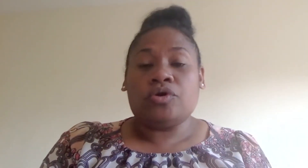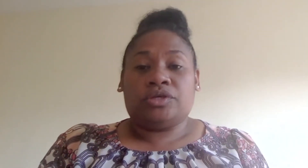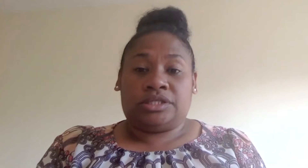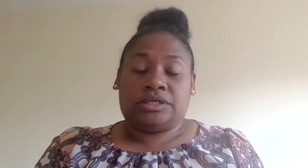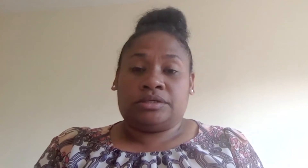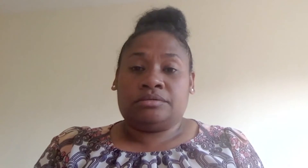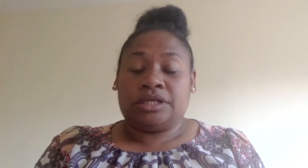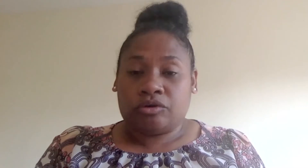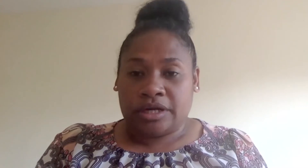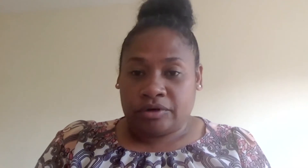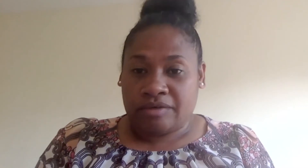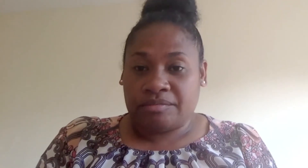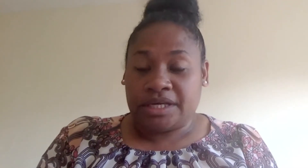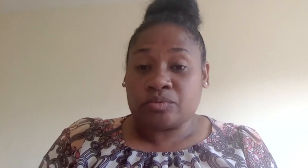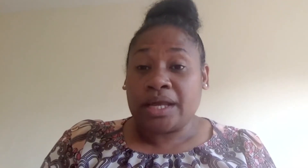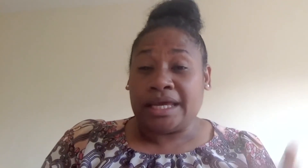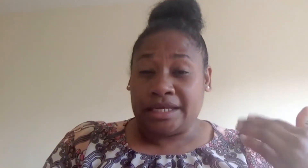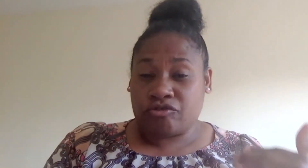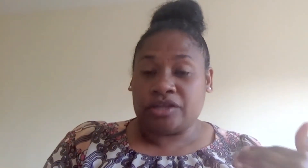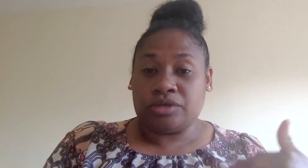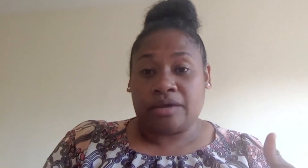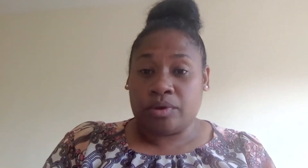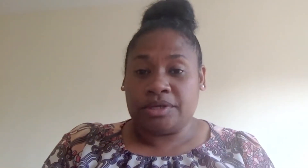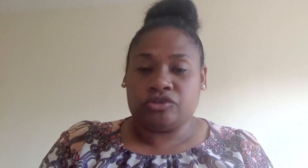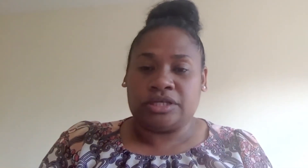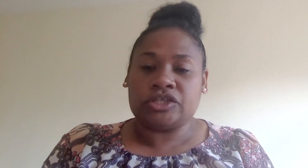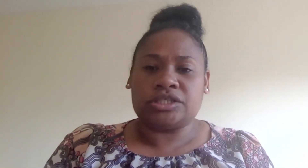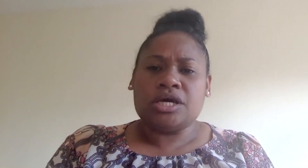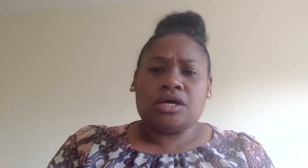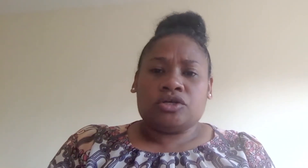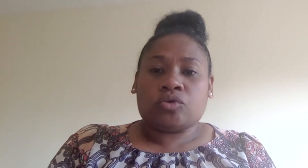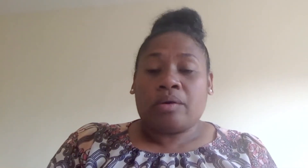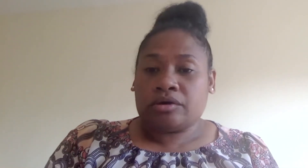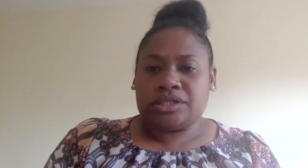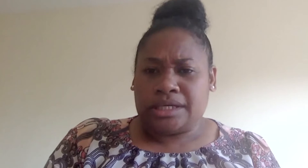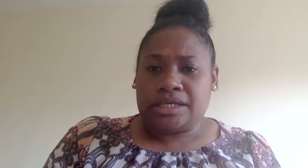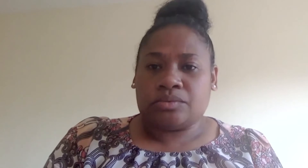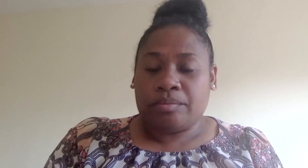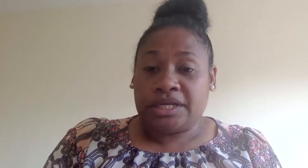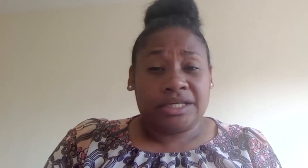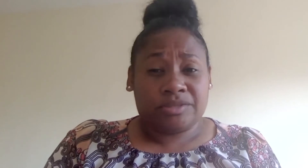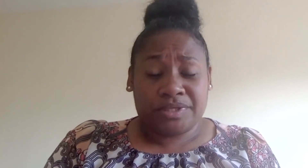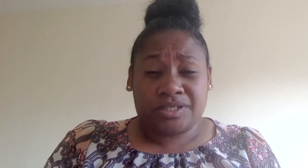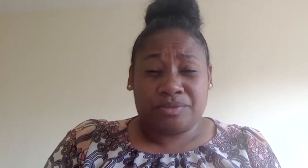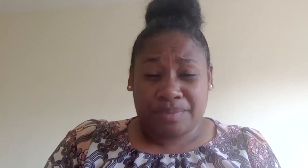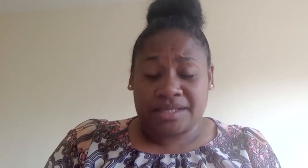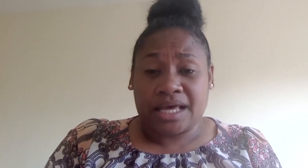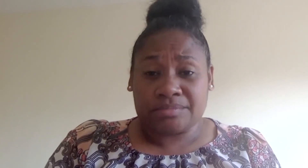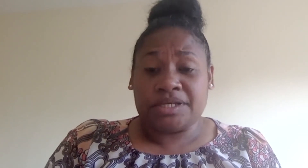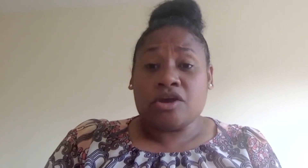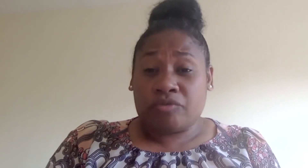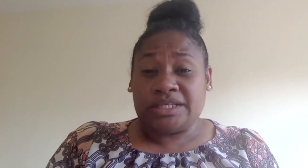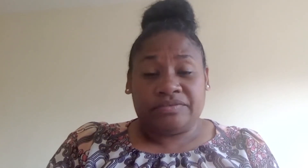or the local level government as well, and in trying to get women into election. So our concern is women in leadership